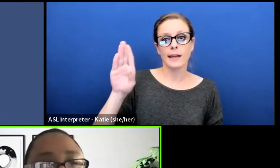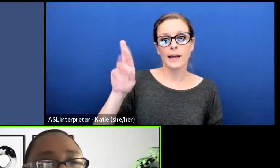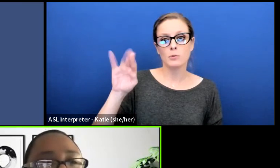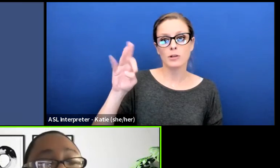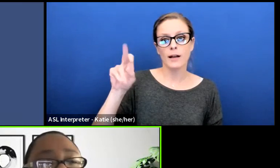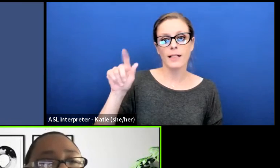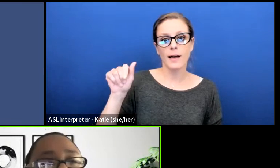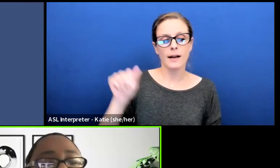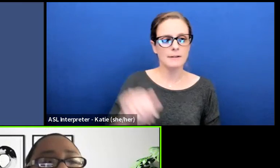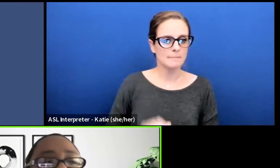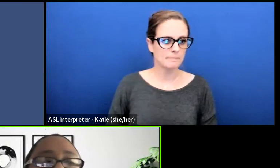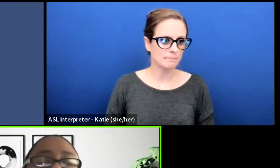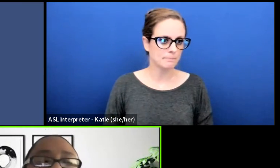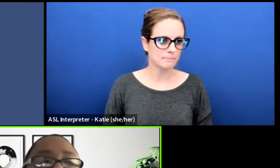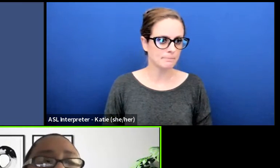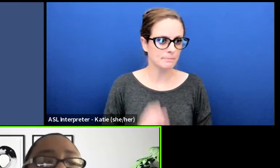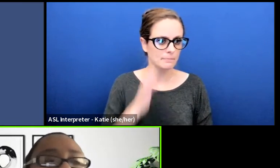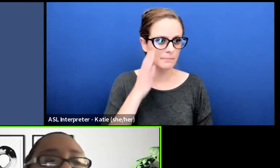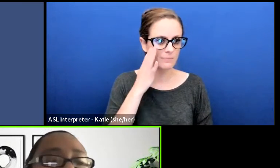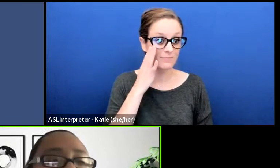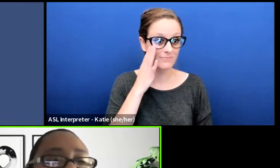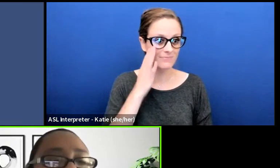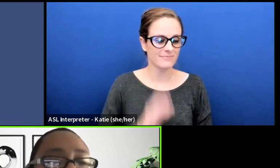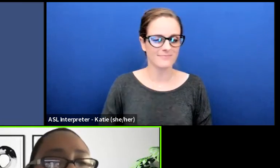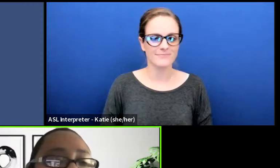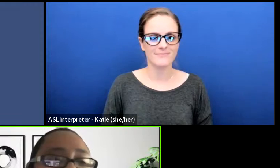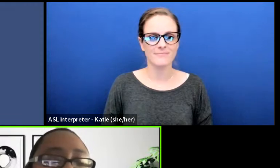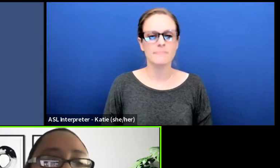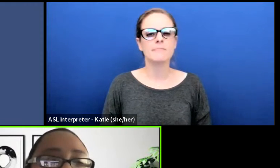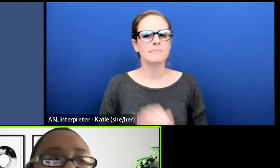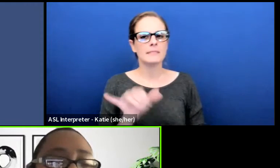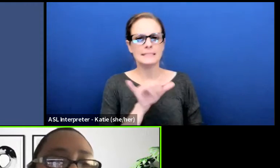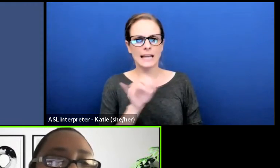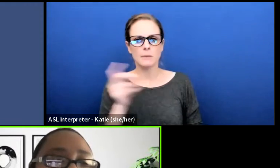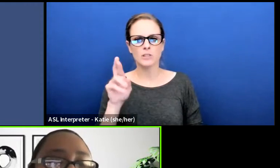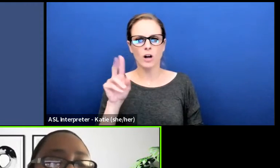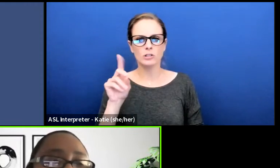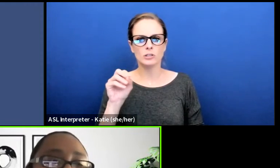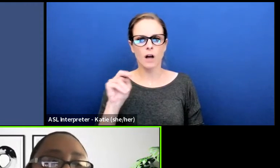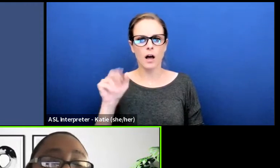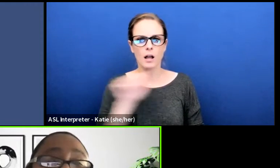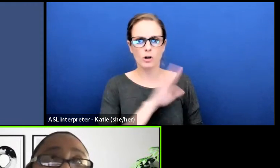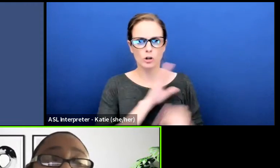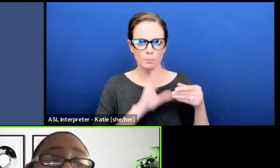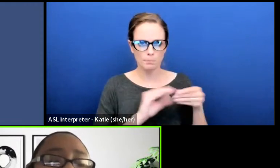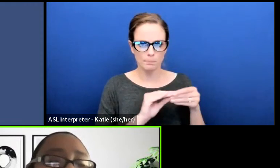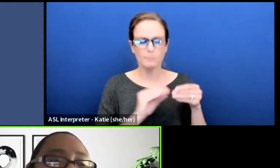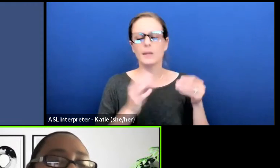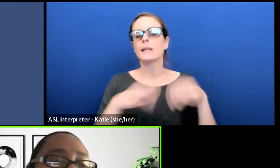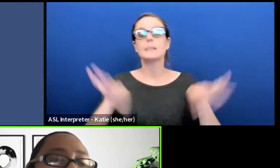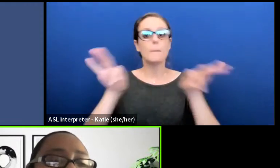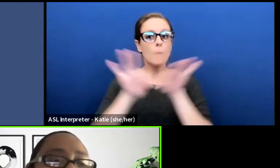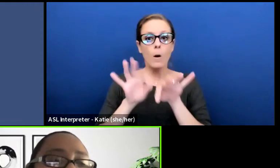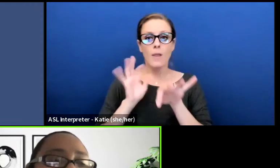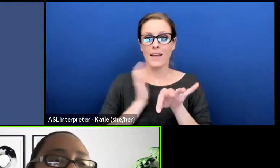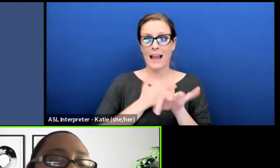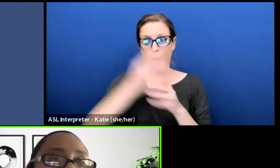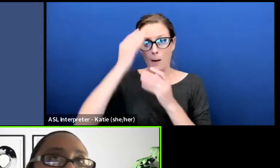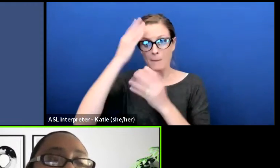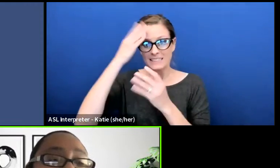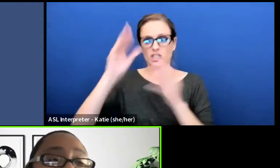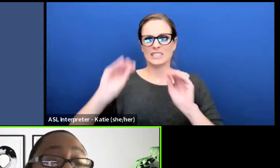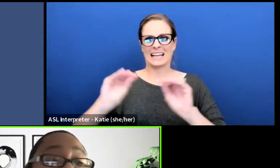what Dr. Donna was saying, I also want to make sure that our messaging is clear. I think we need to be careful when we